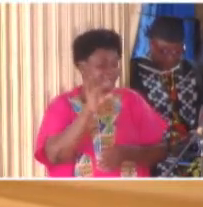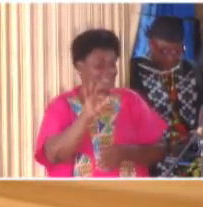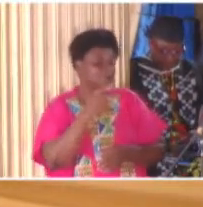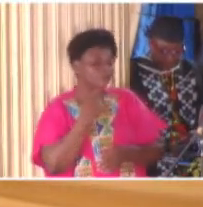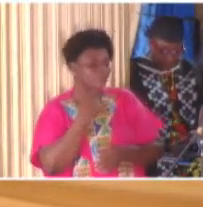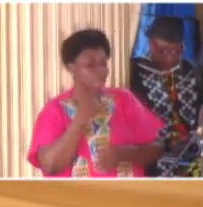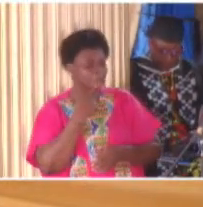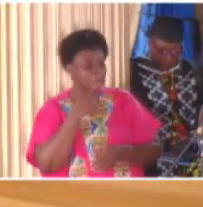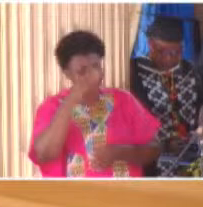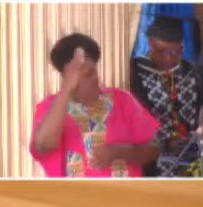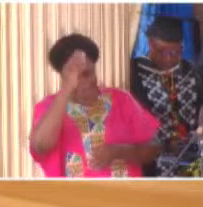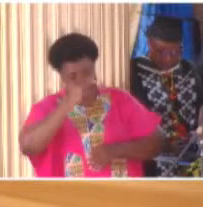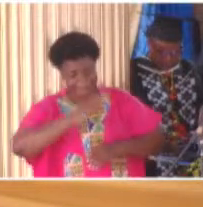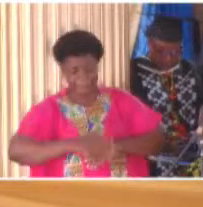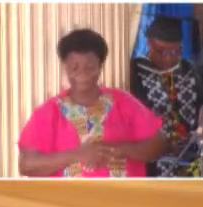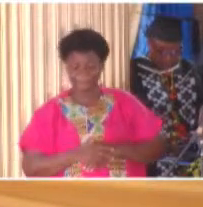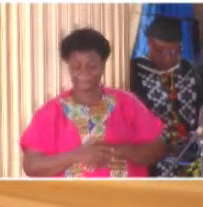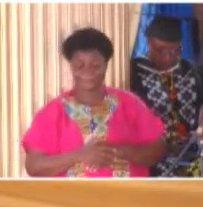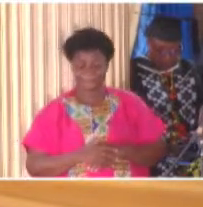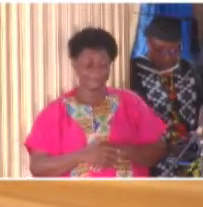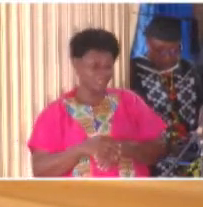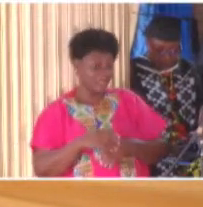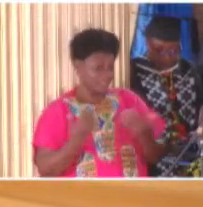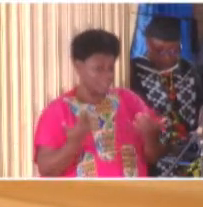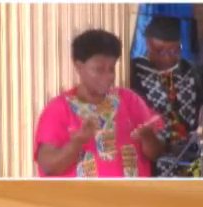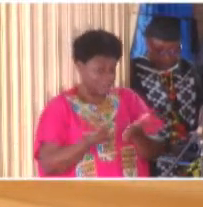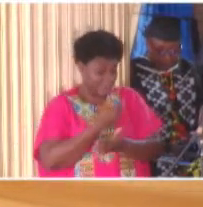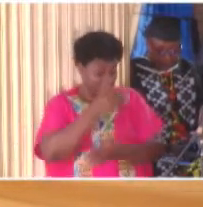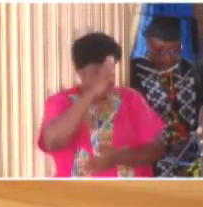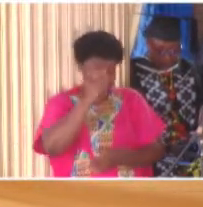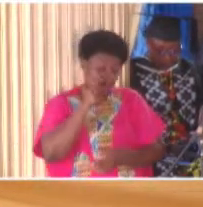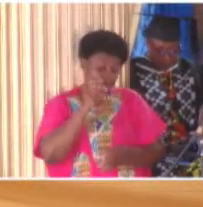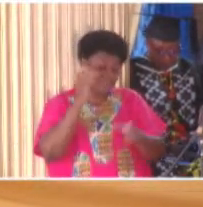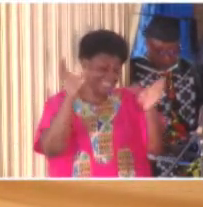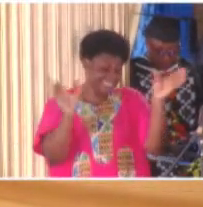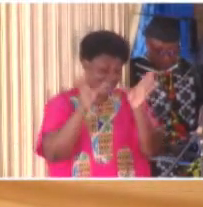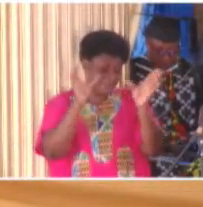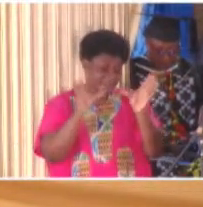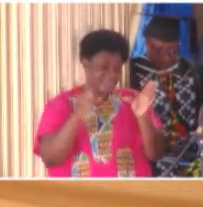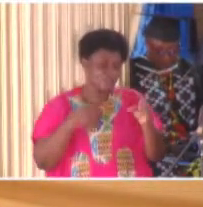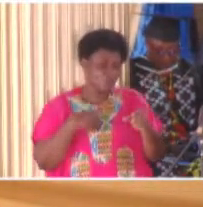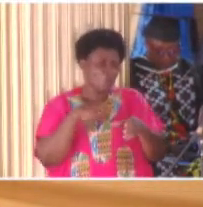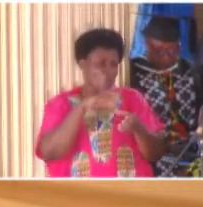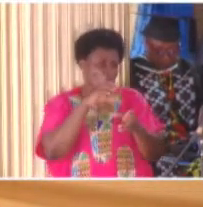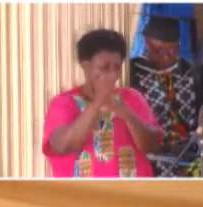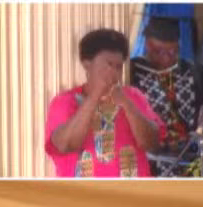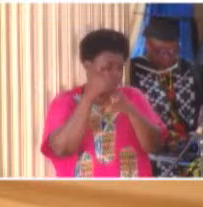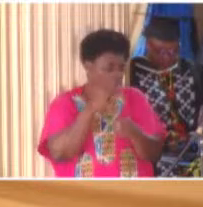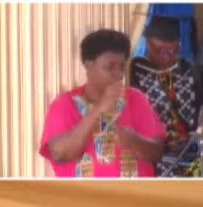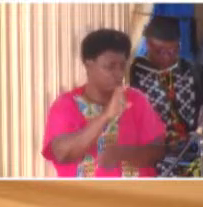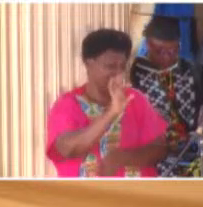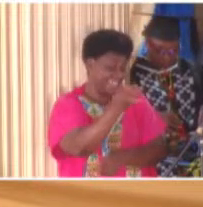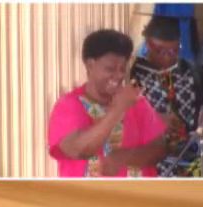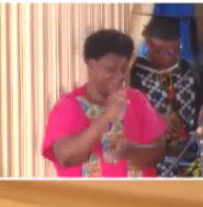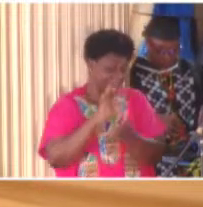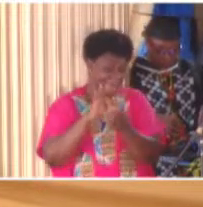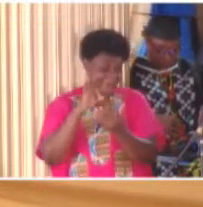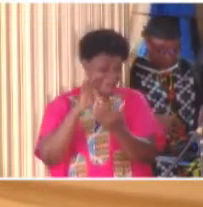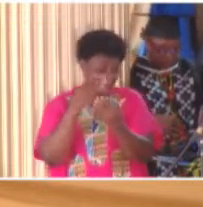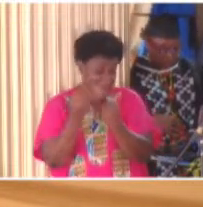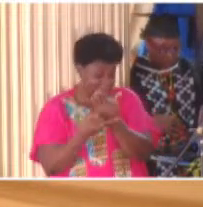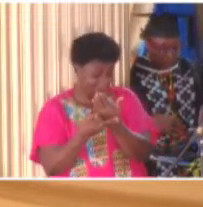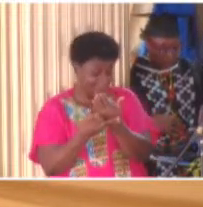males. Matriculation ceremonies were held on 8 February for our newly admitted students, at which they were